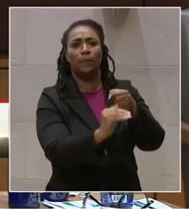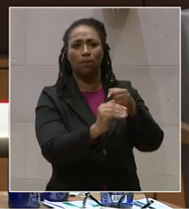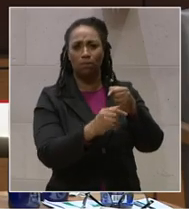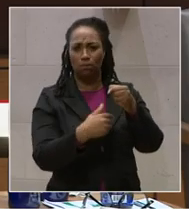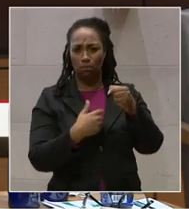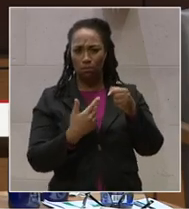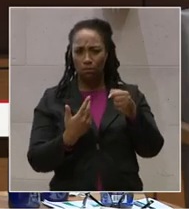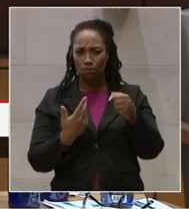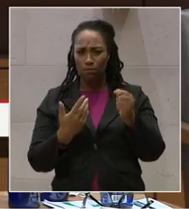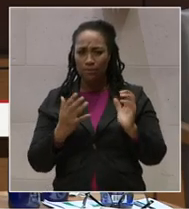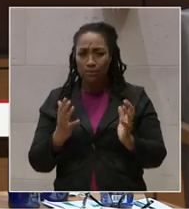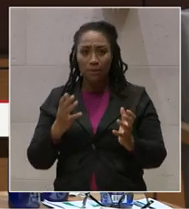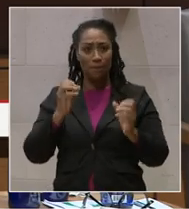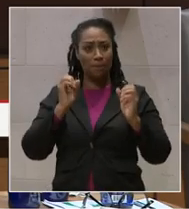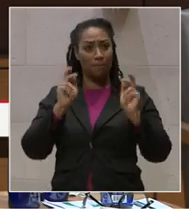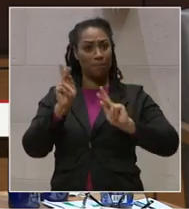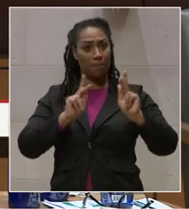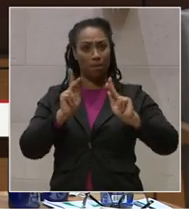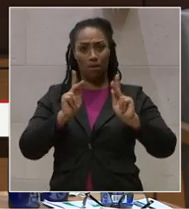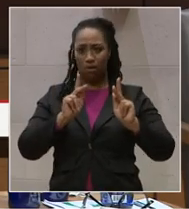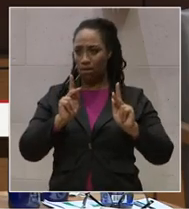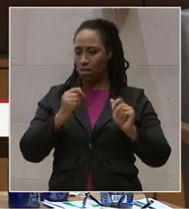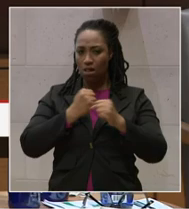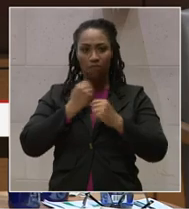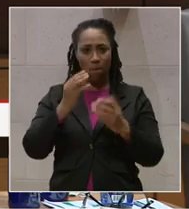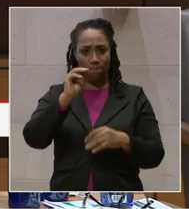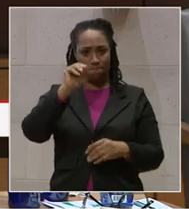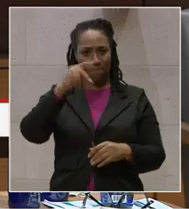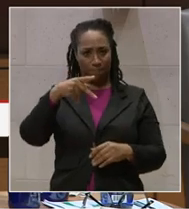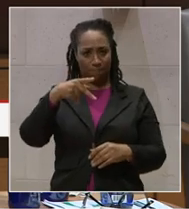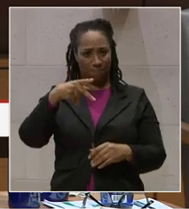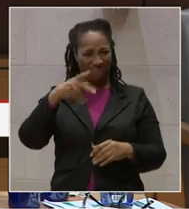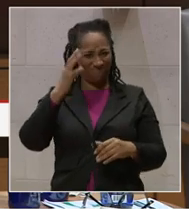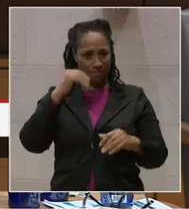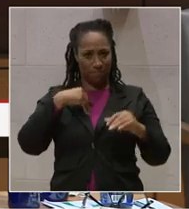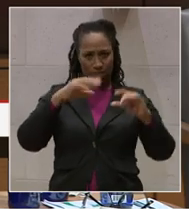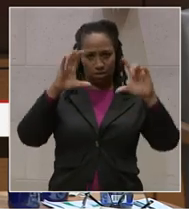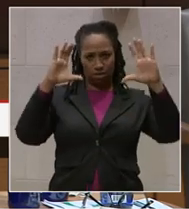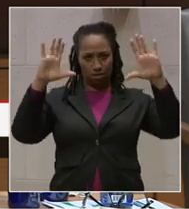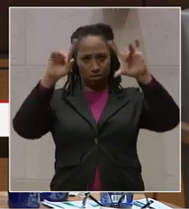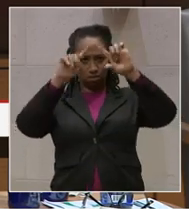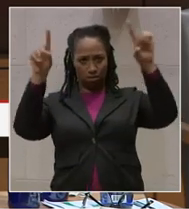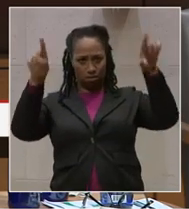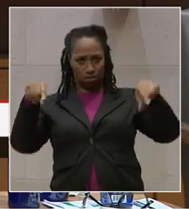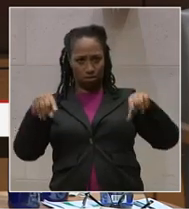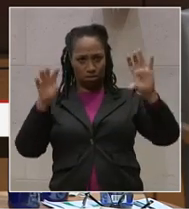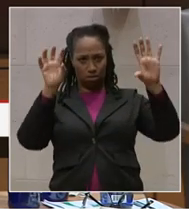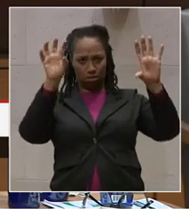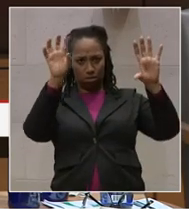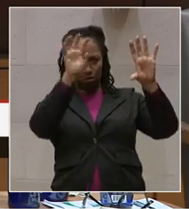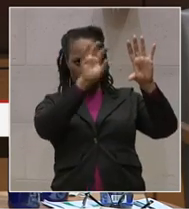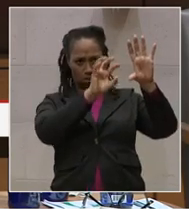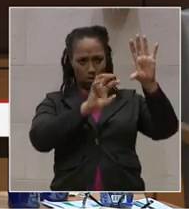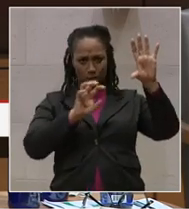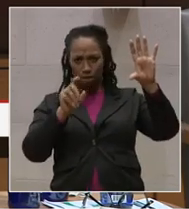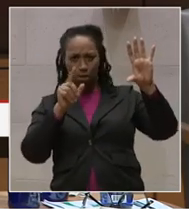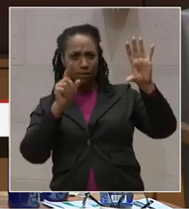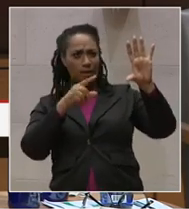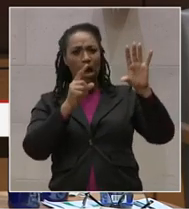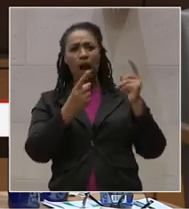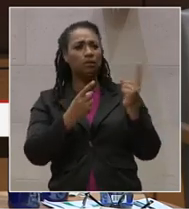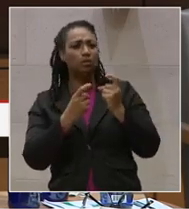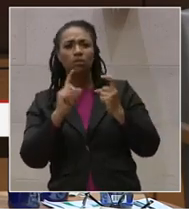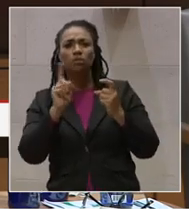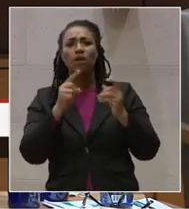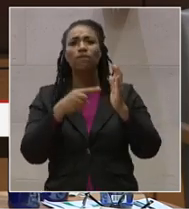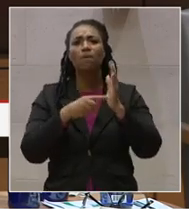we also heard that from the residents and expressed that. So in D.C., rooting you here, at the time